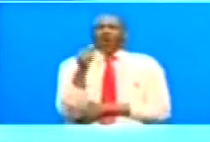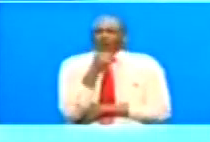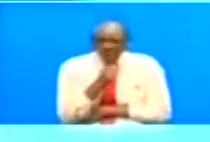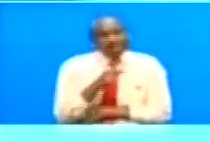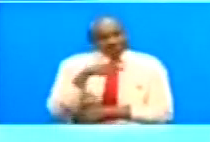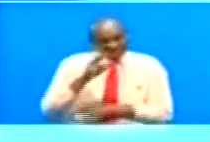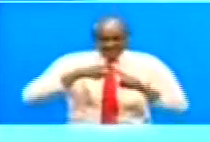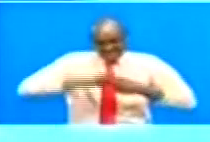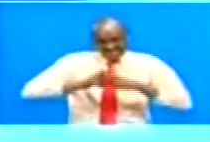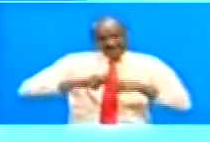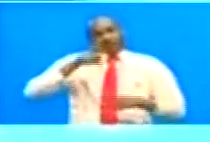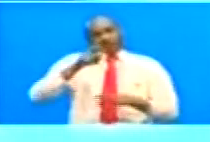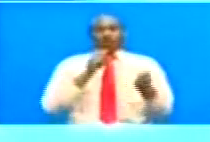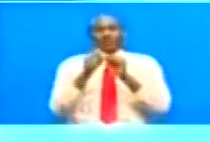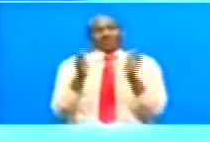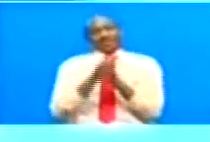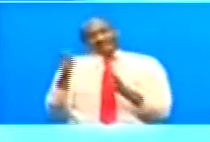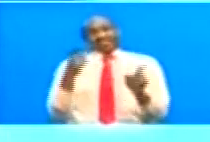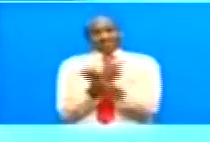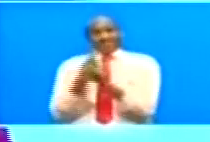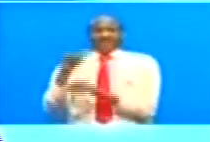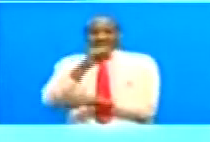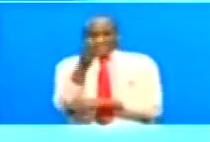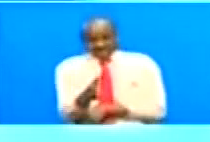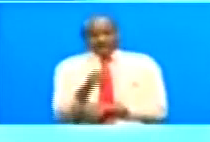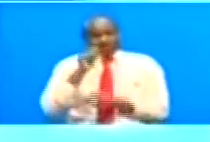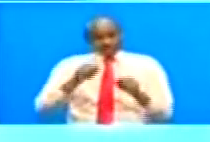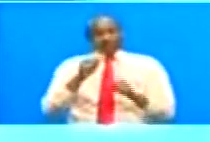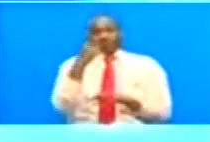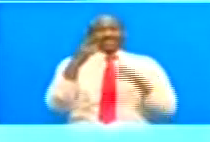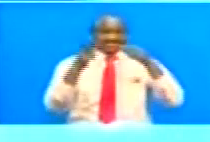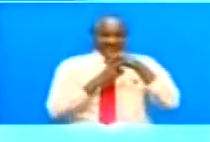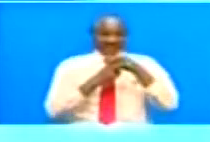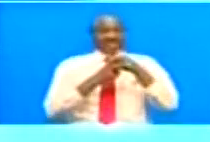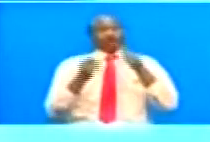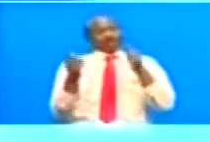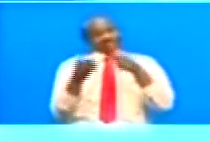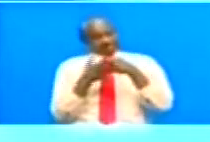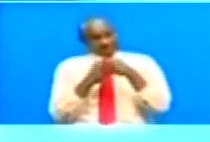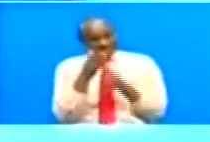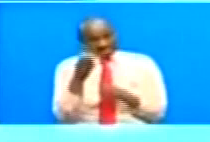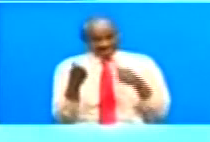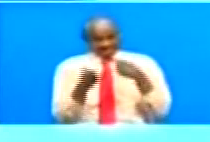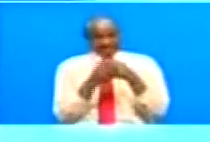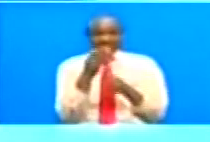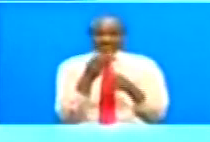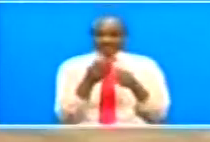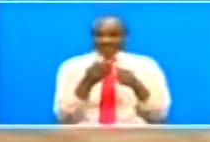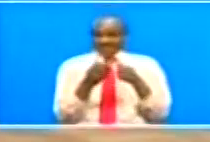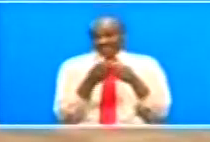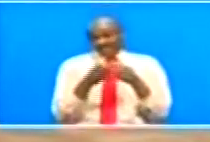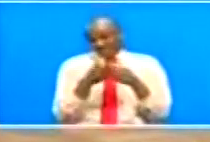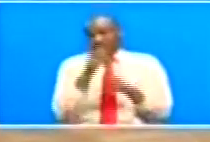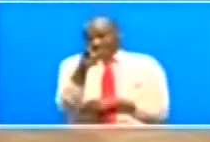he focuses on this year's Concour Delegance, which is set for the 27th of September. In addition to the 1947